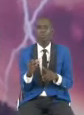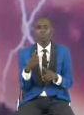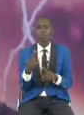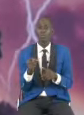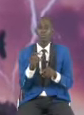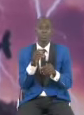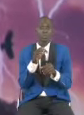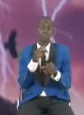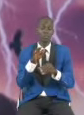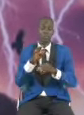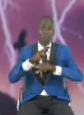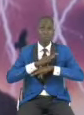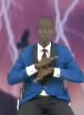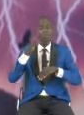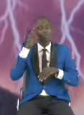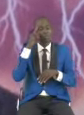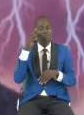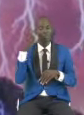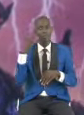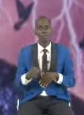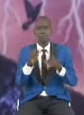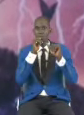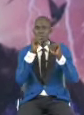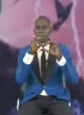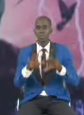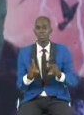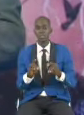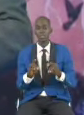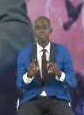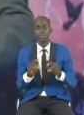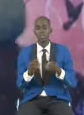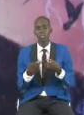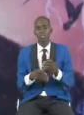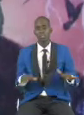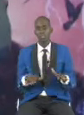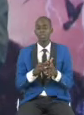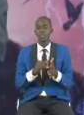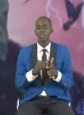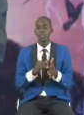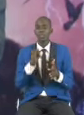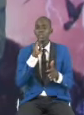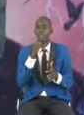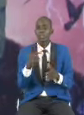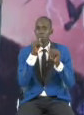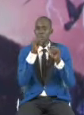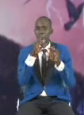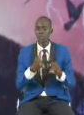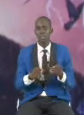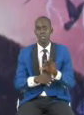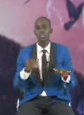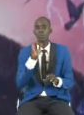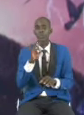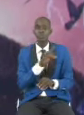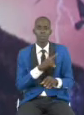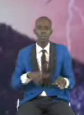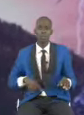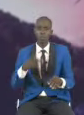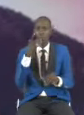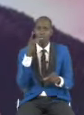land. The pleasant land is the land the Lord is taking us to. Look at Psalm 106. I'm reading from